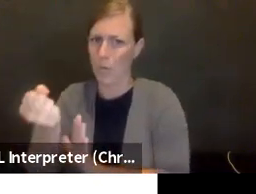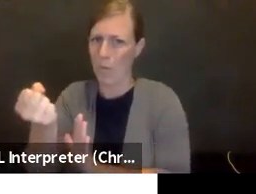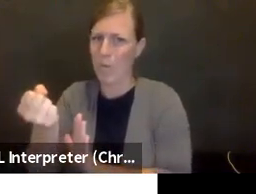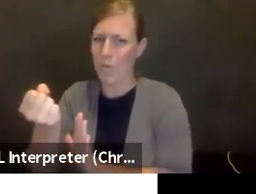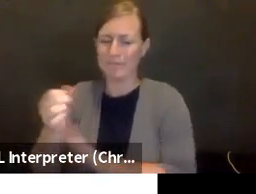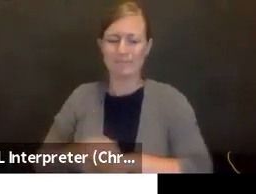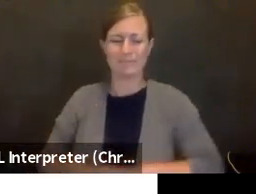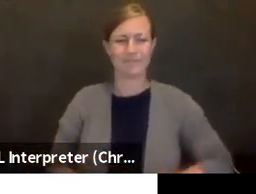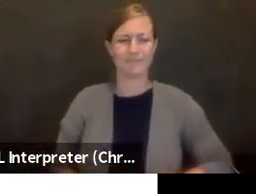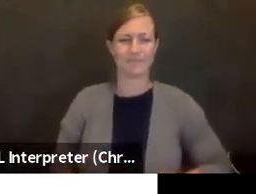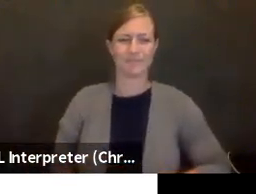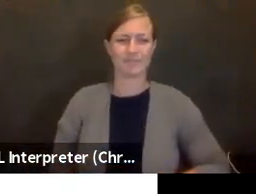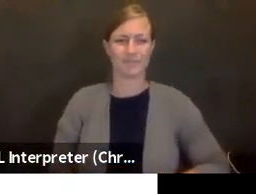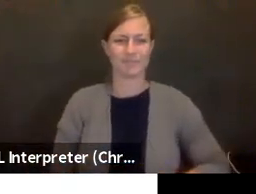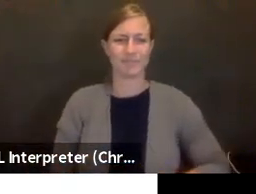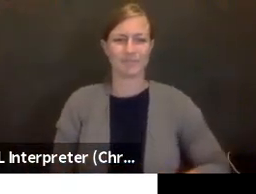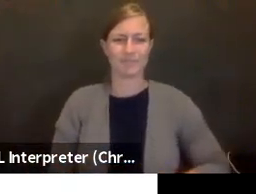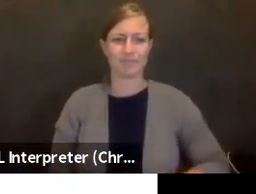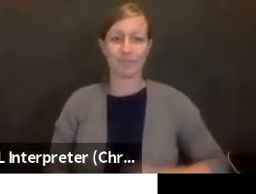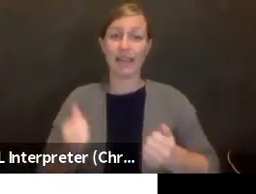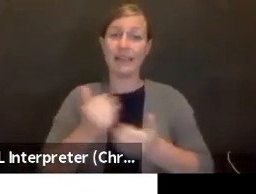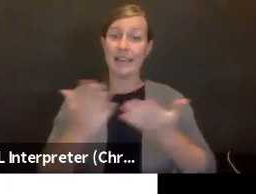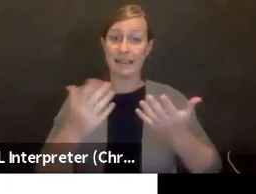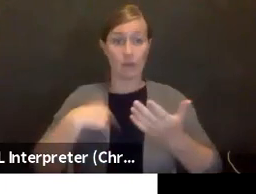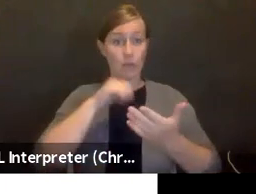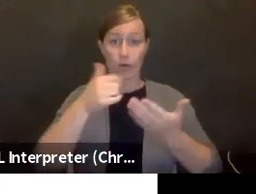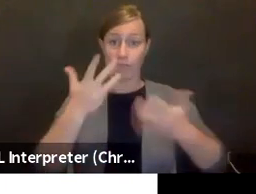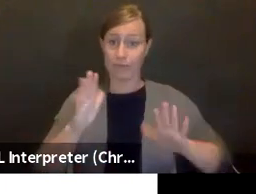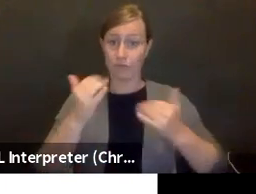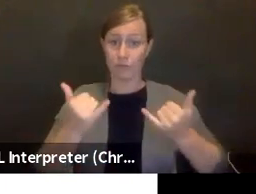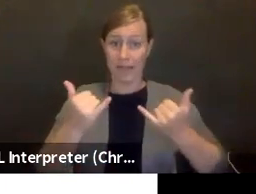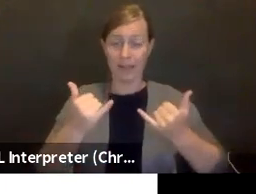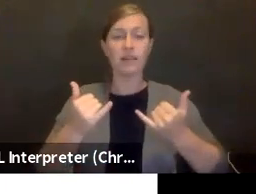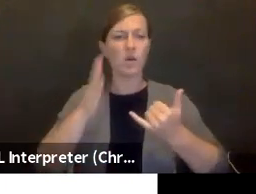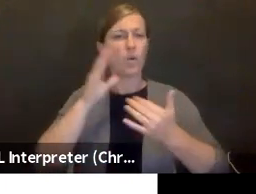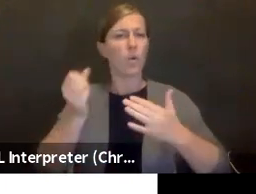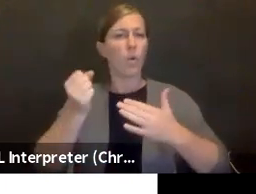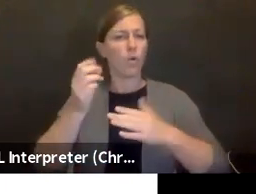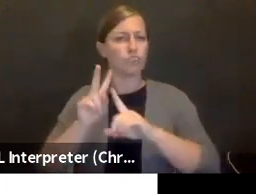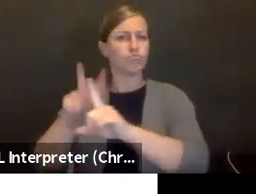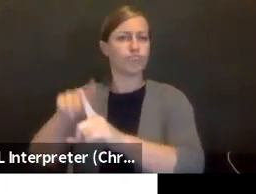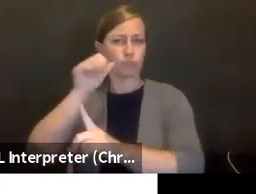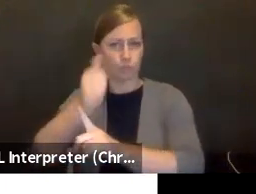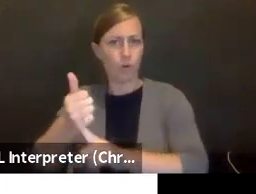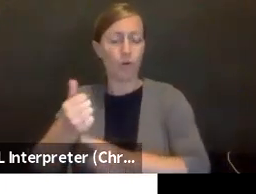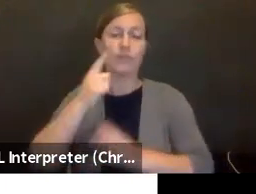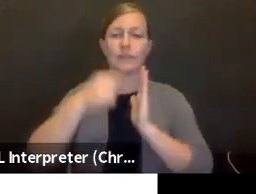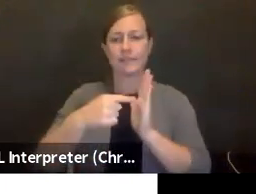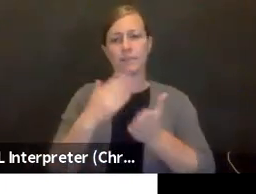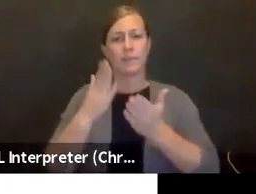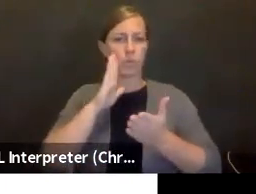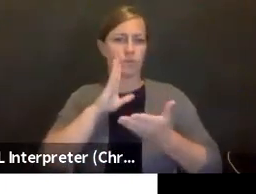them. And anything we don't get to today, for example, we may not get to extra resources, we will get to